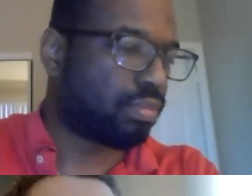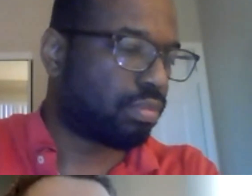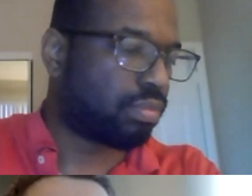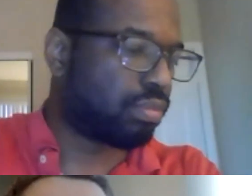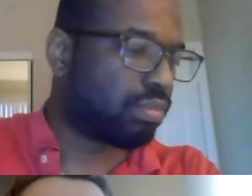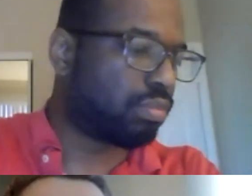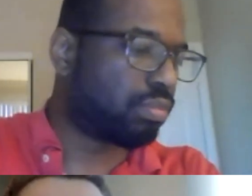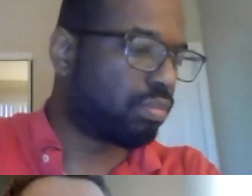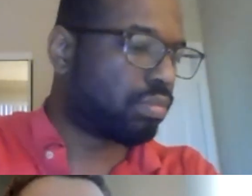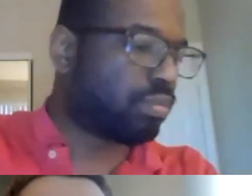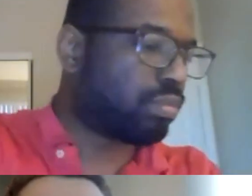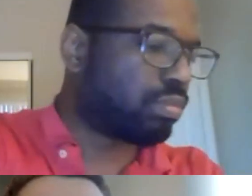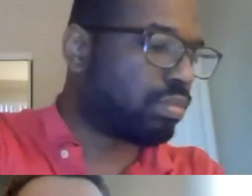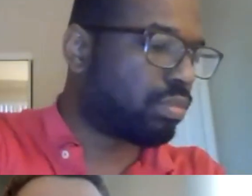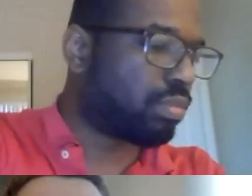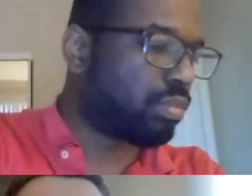example,